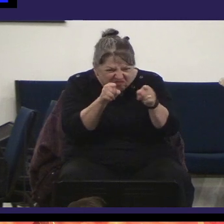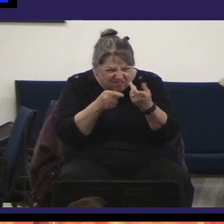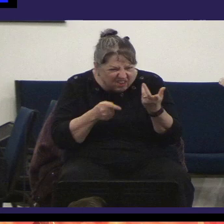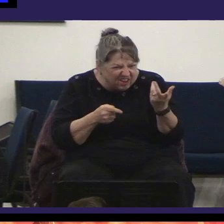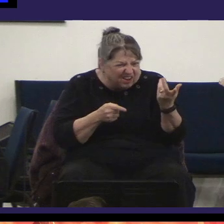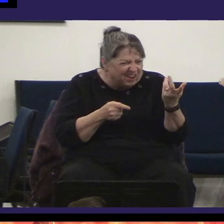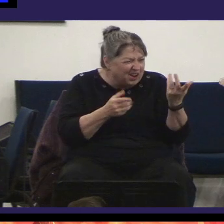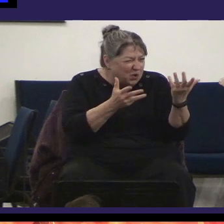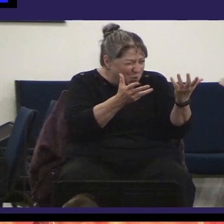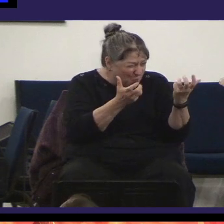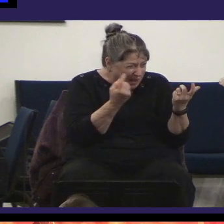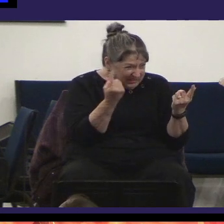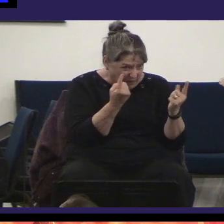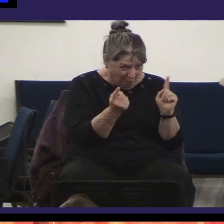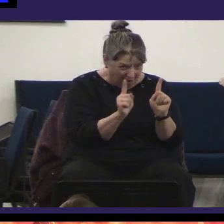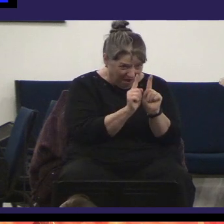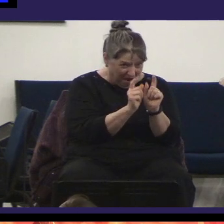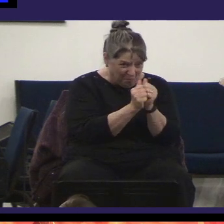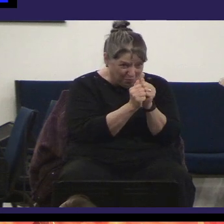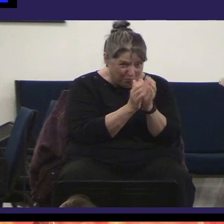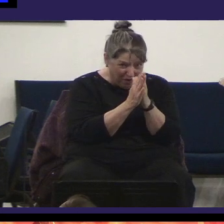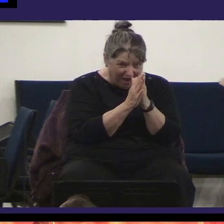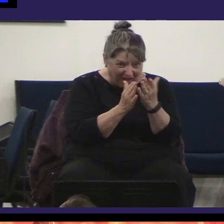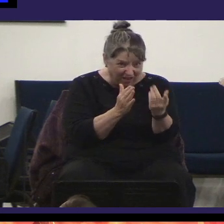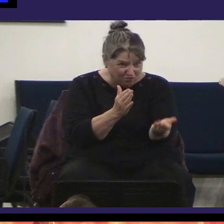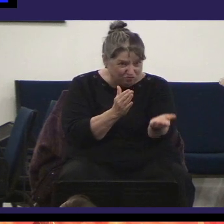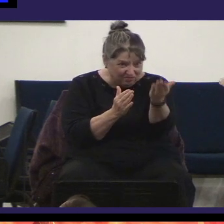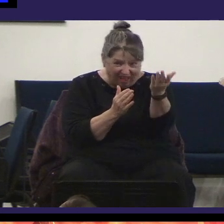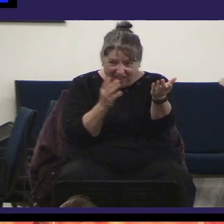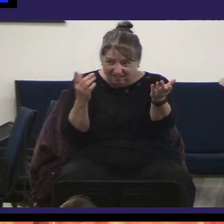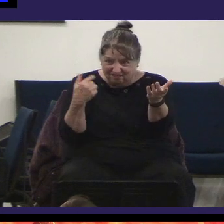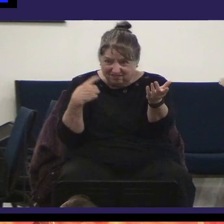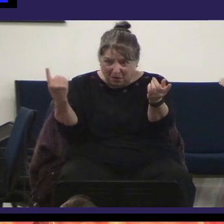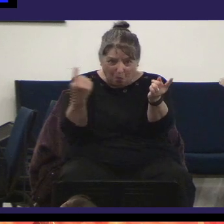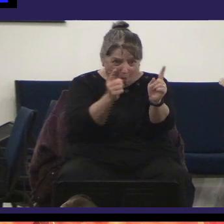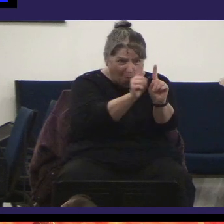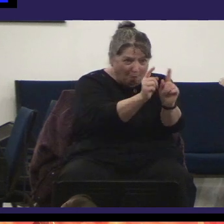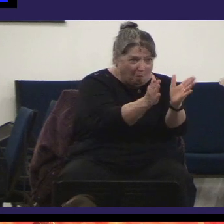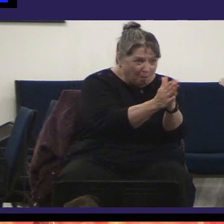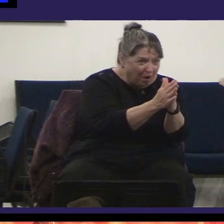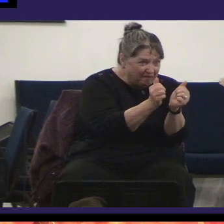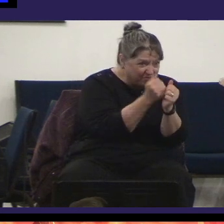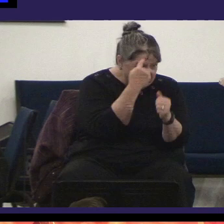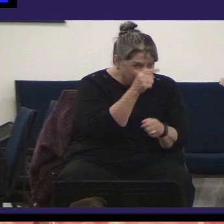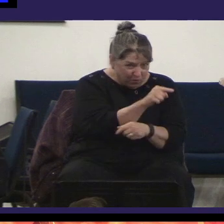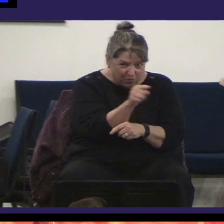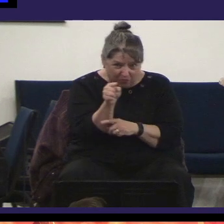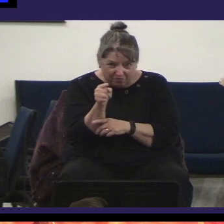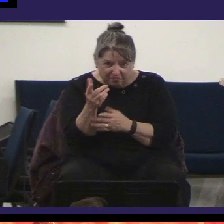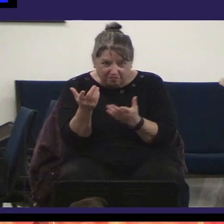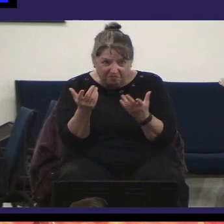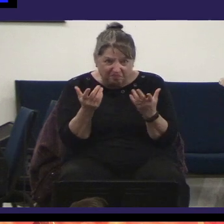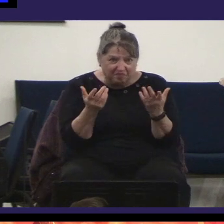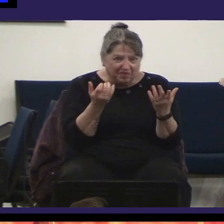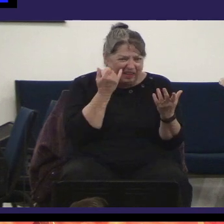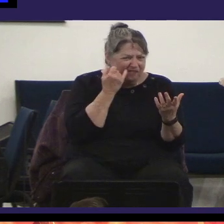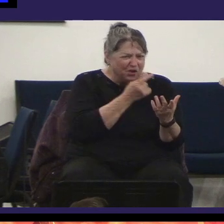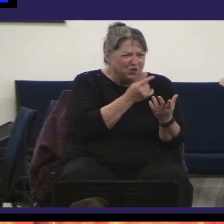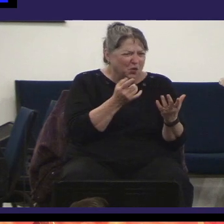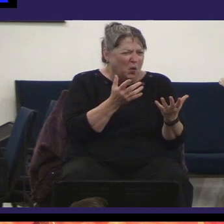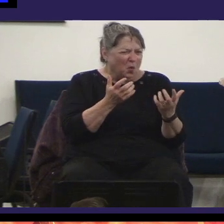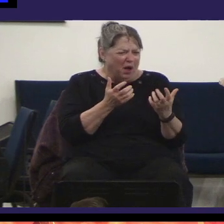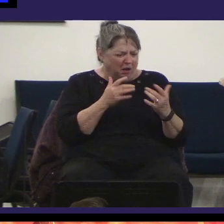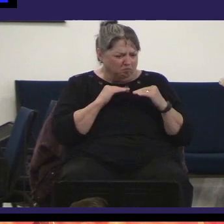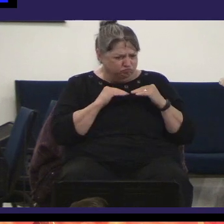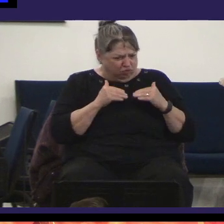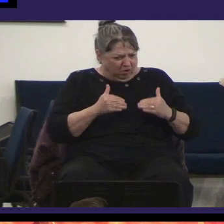And you need someone to pray for you. Just stand where you're at. And you, if you want someone to pray for you for something God said about the breastplate